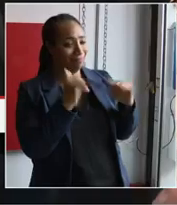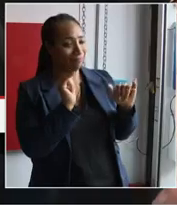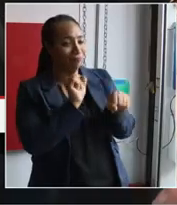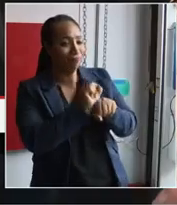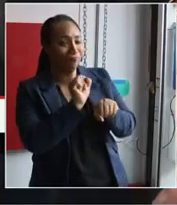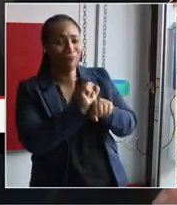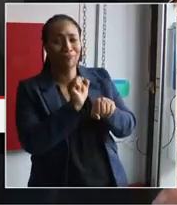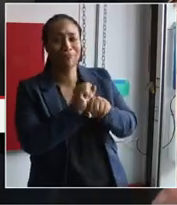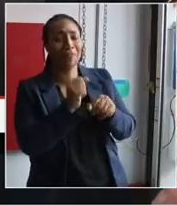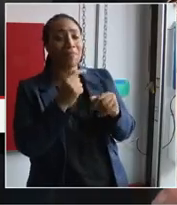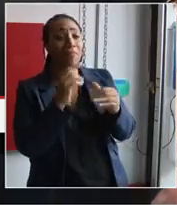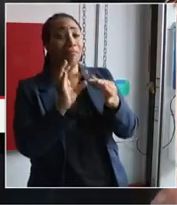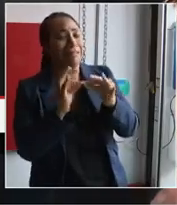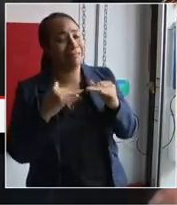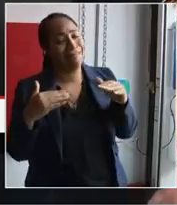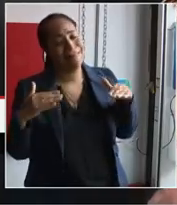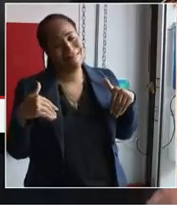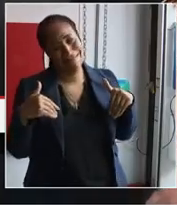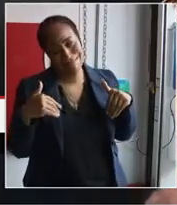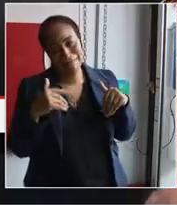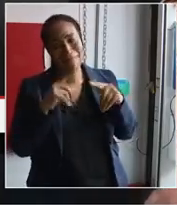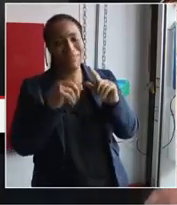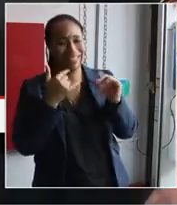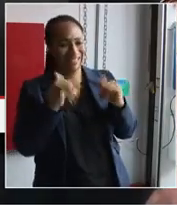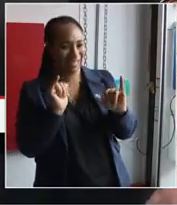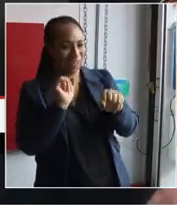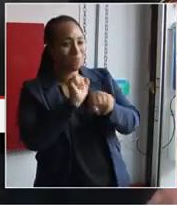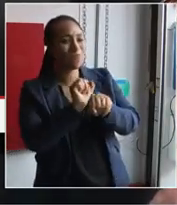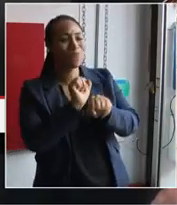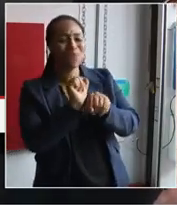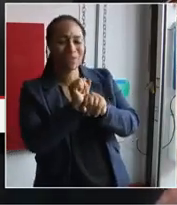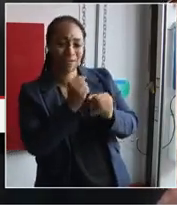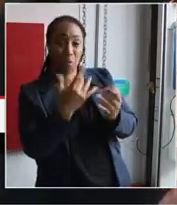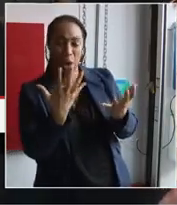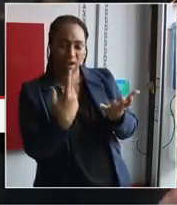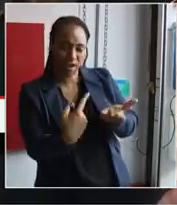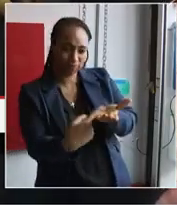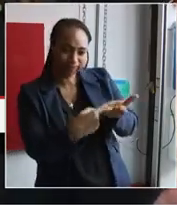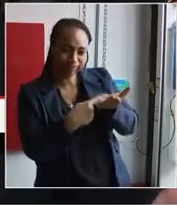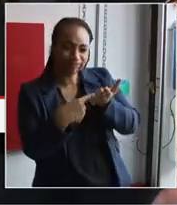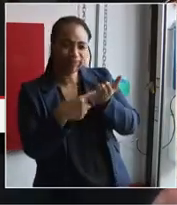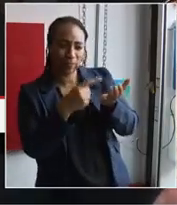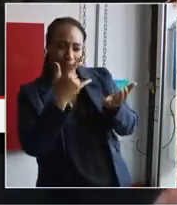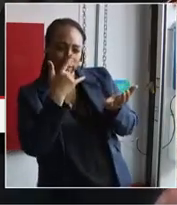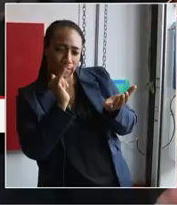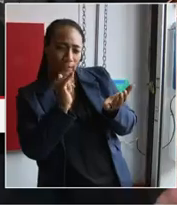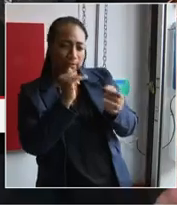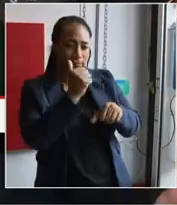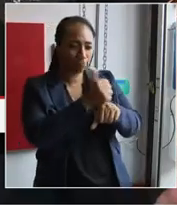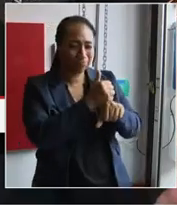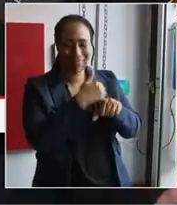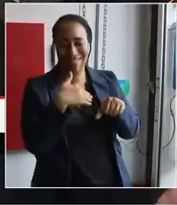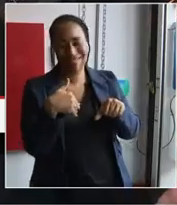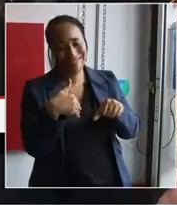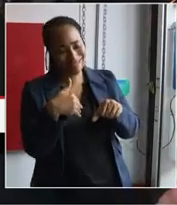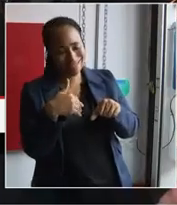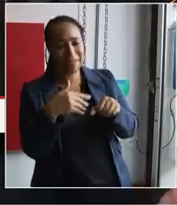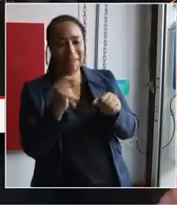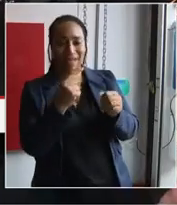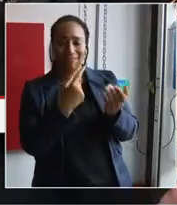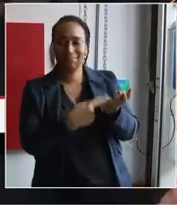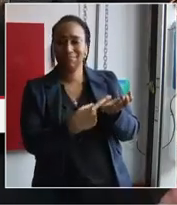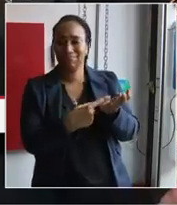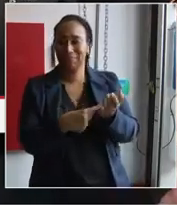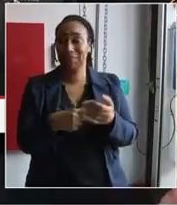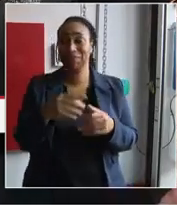of RFK for 10 years. So we don't want to dawdle, but we want to be comprehensive in our thinking. Mayor Bowser, do you have thoughts on the